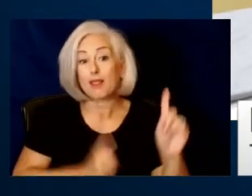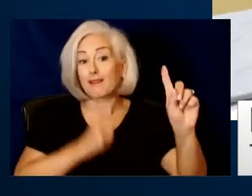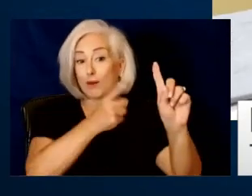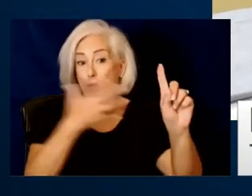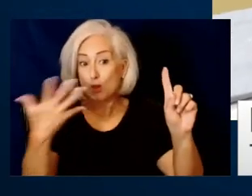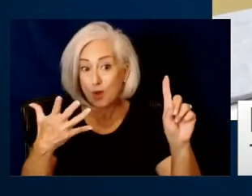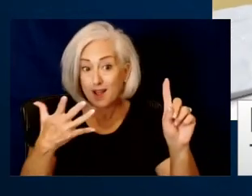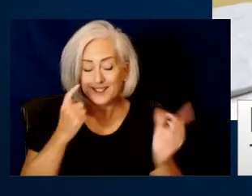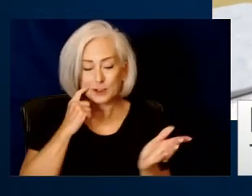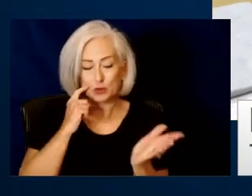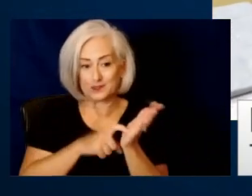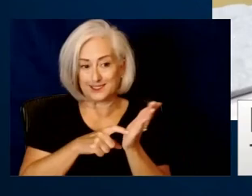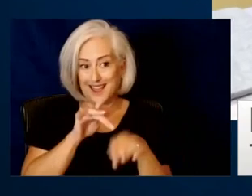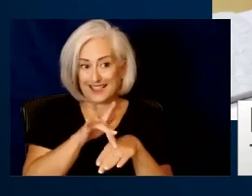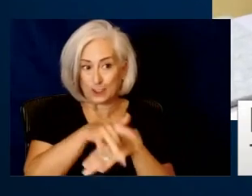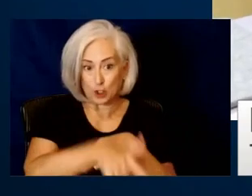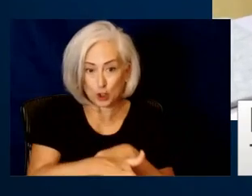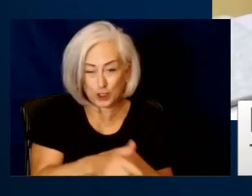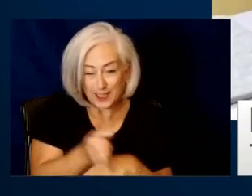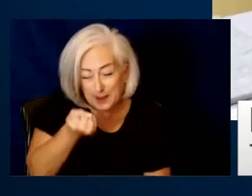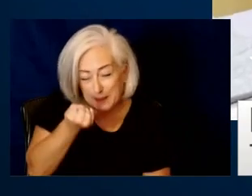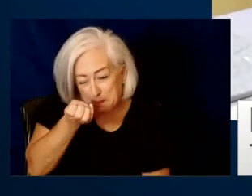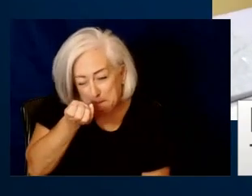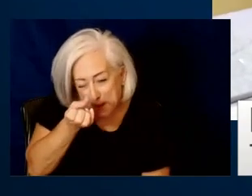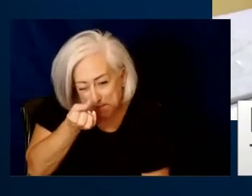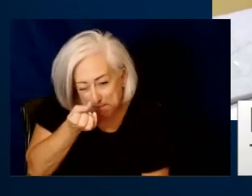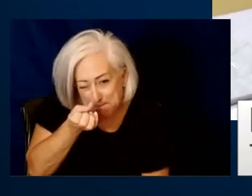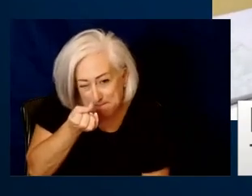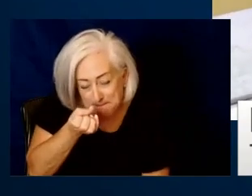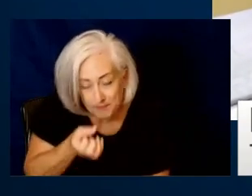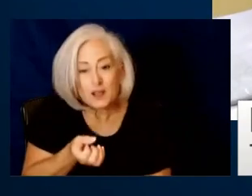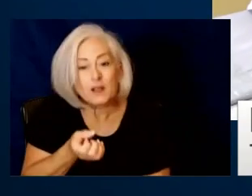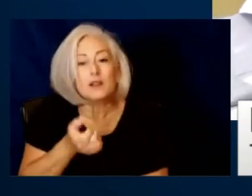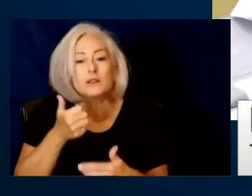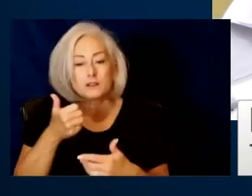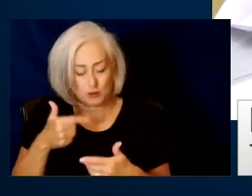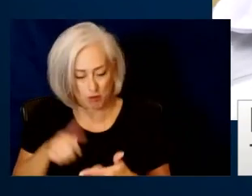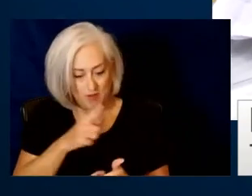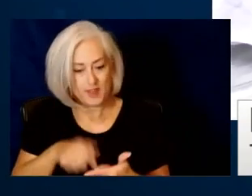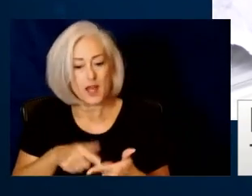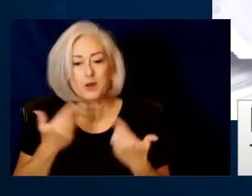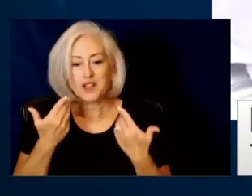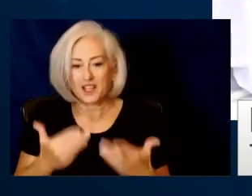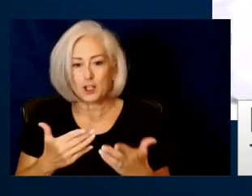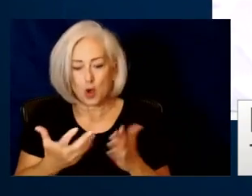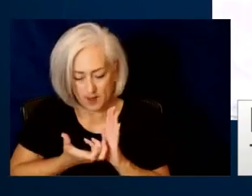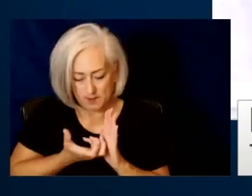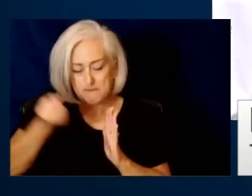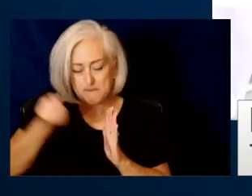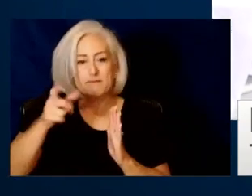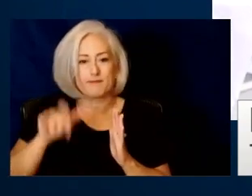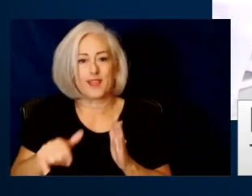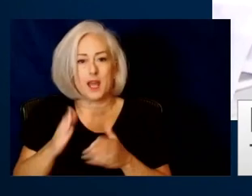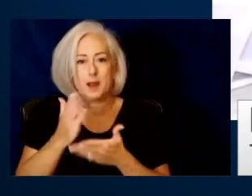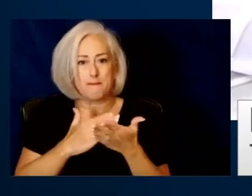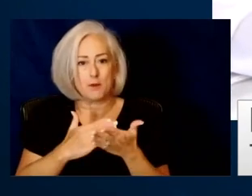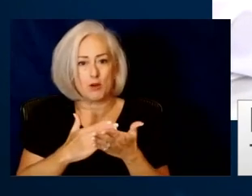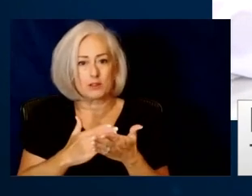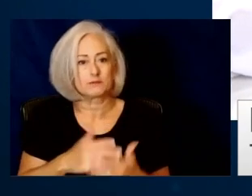just less than a centimeter in size, so we can then go in there and remove it.